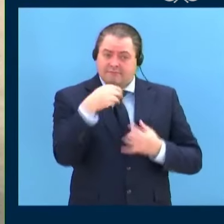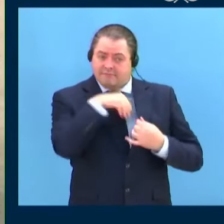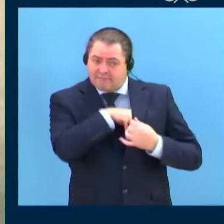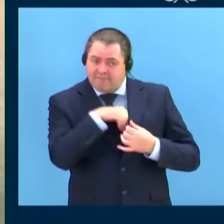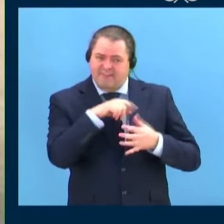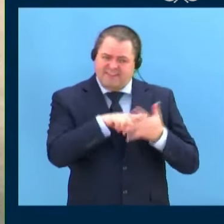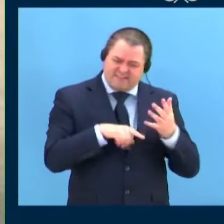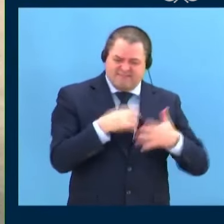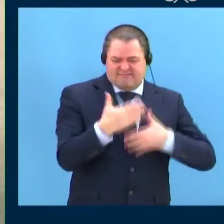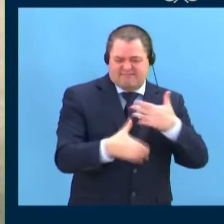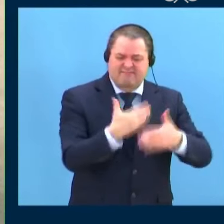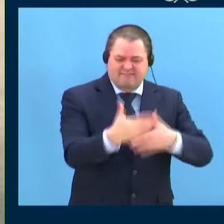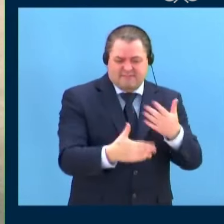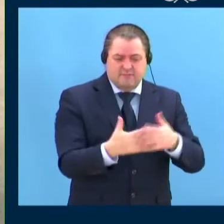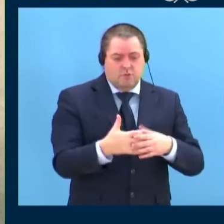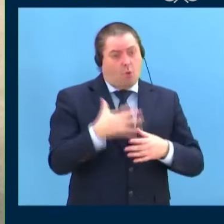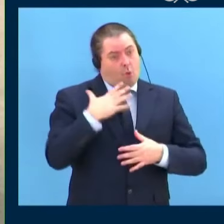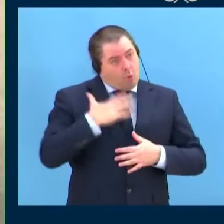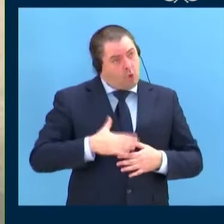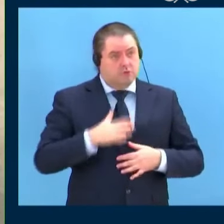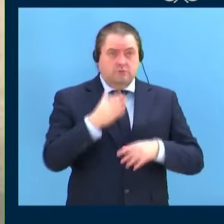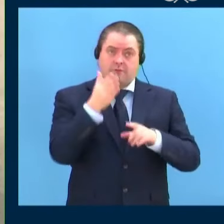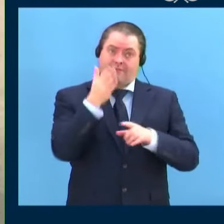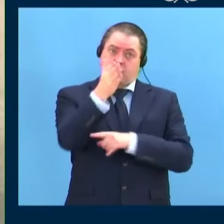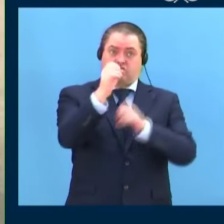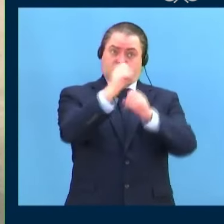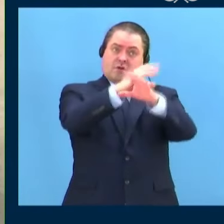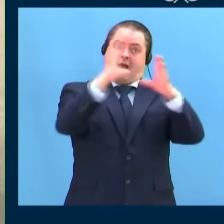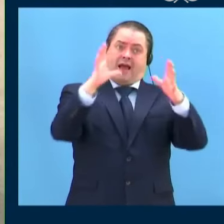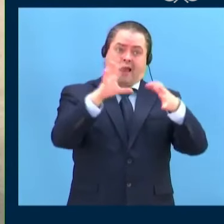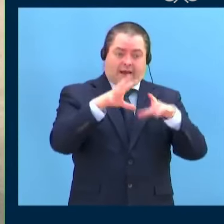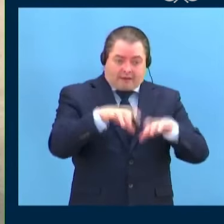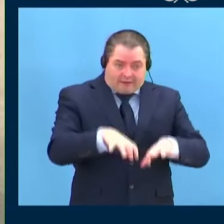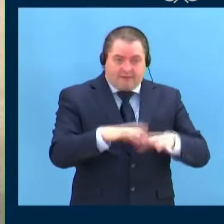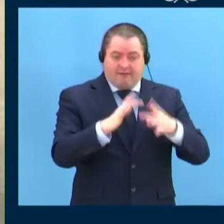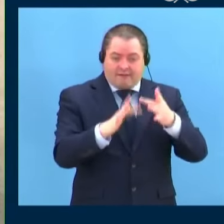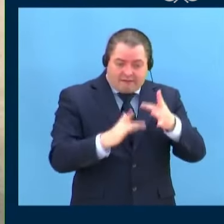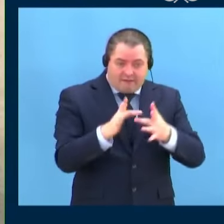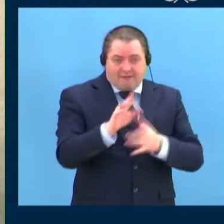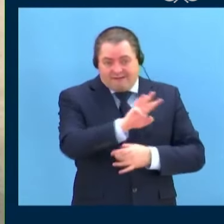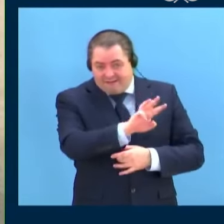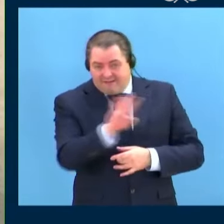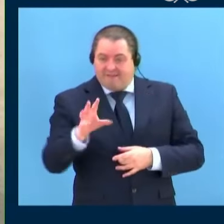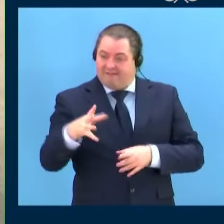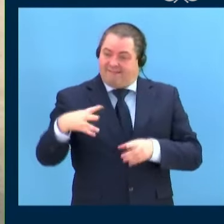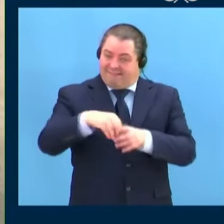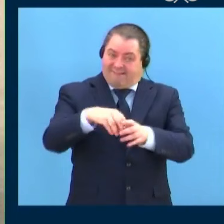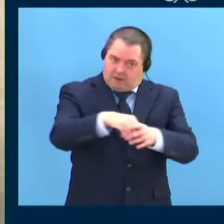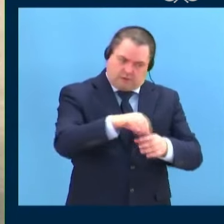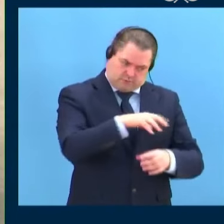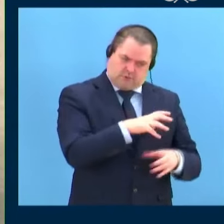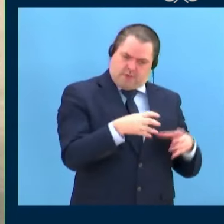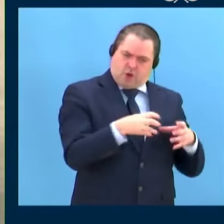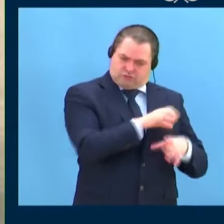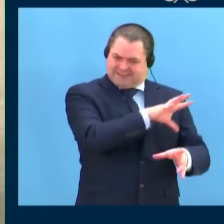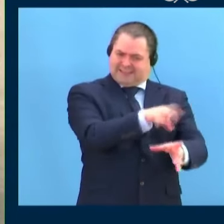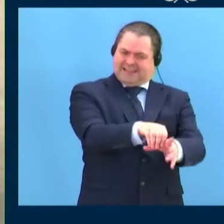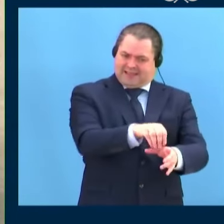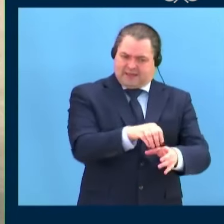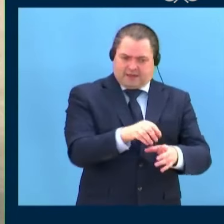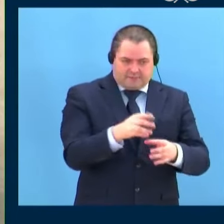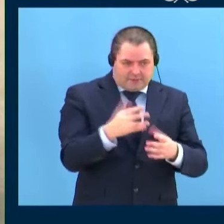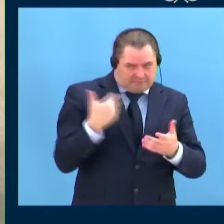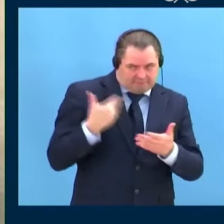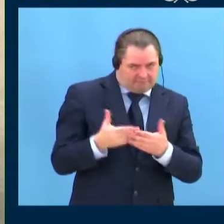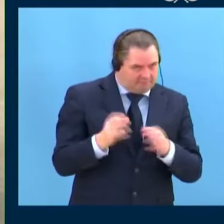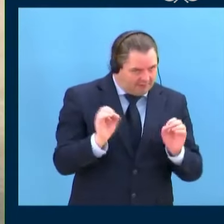digital compact should reflect these minority rights issues. These examples show that the absence of structures for minorities at the